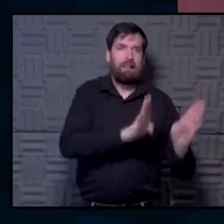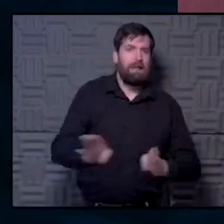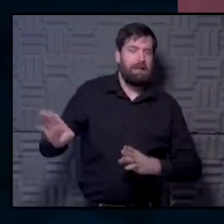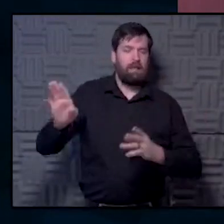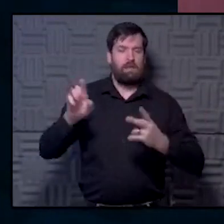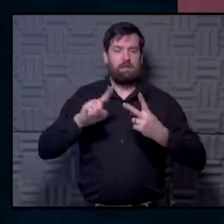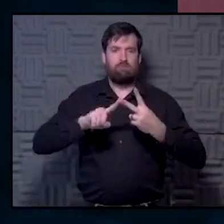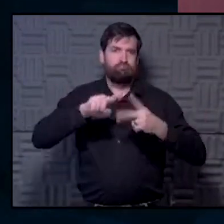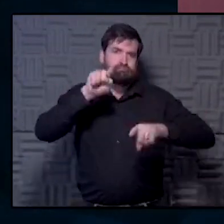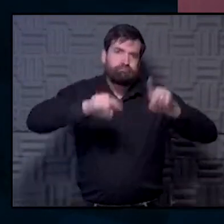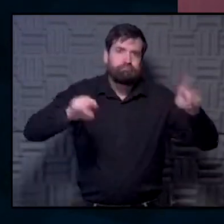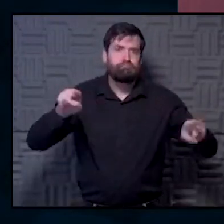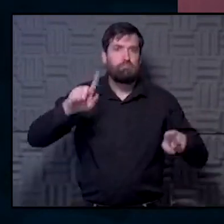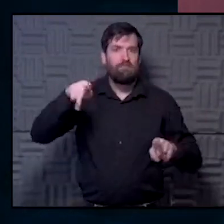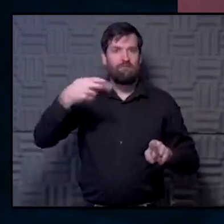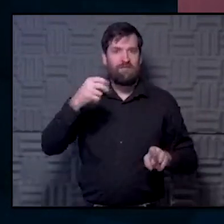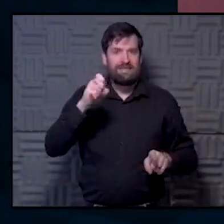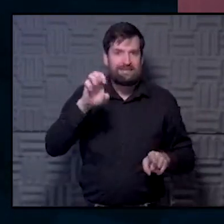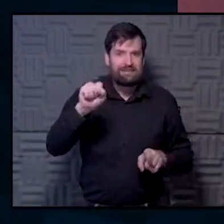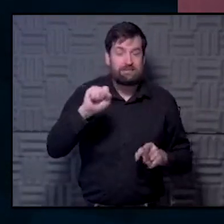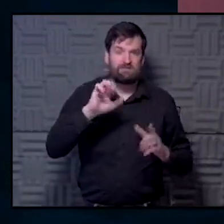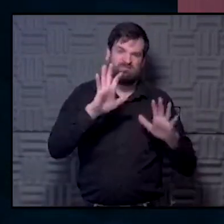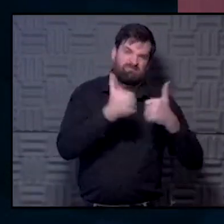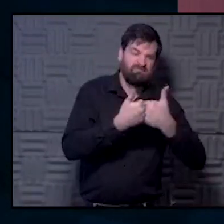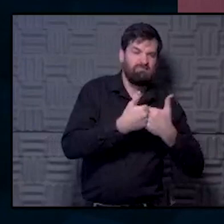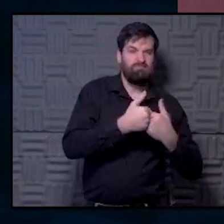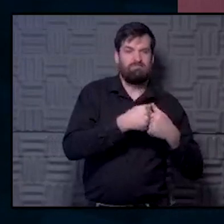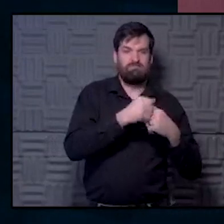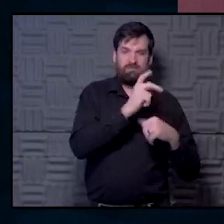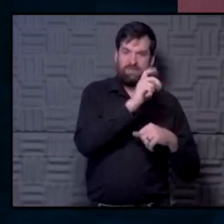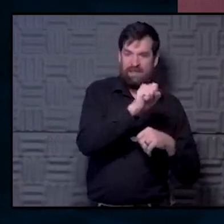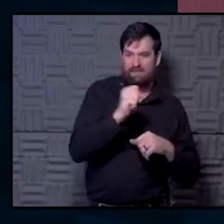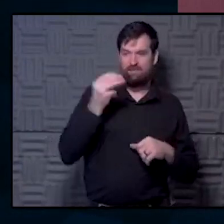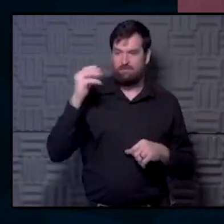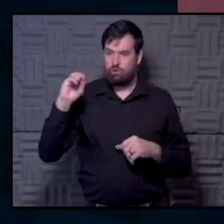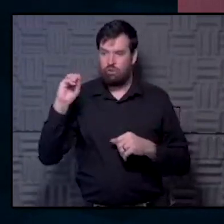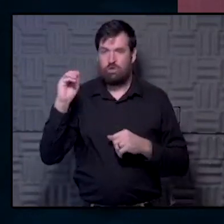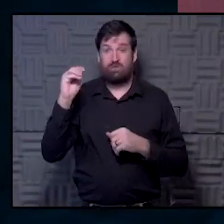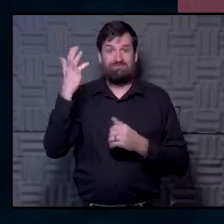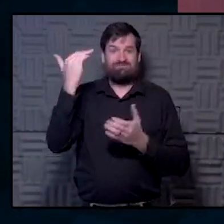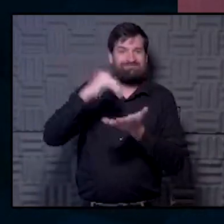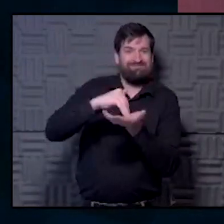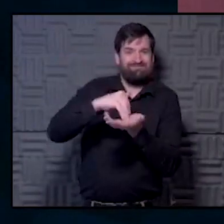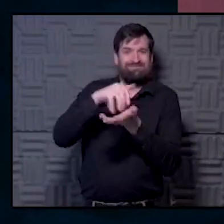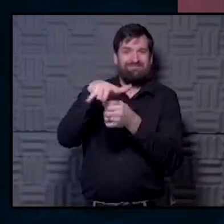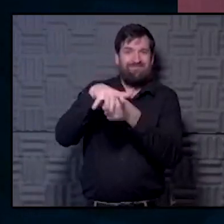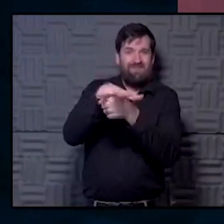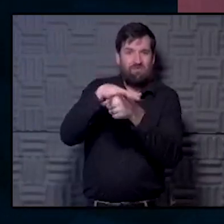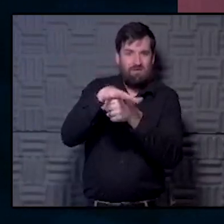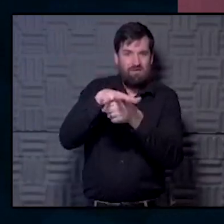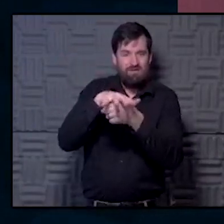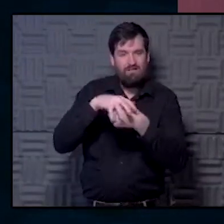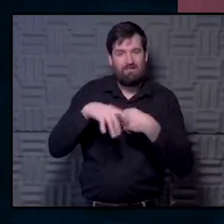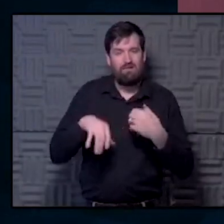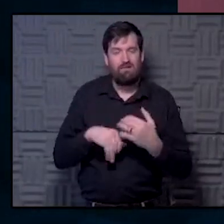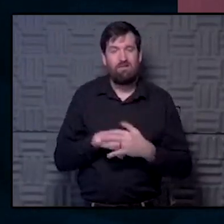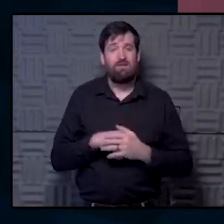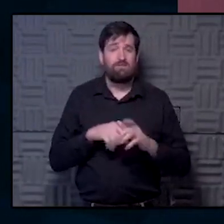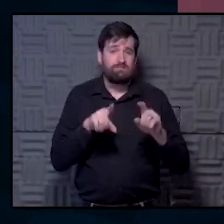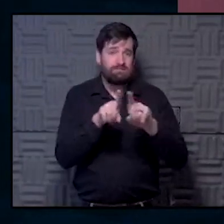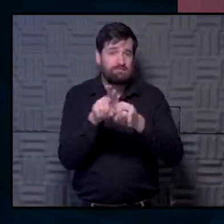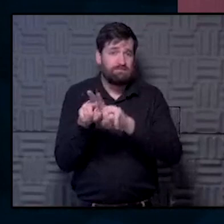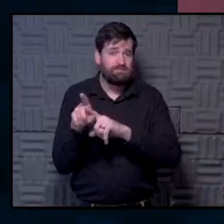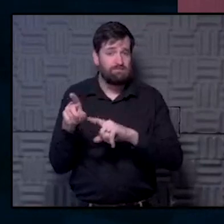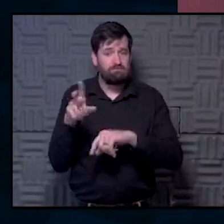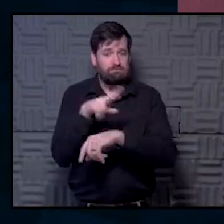Both challenges with Kansas and Missouri, right in the state line, being in the middle of our metropolitan area, and also questions